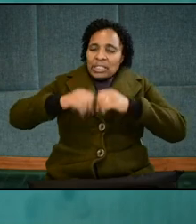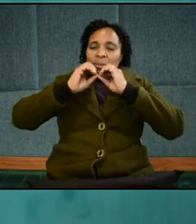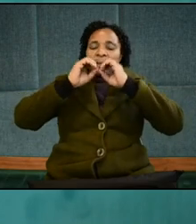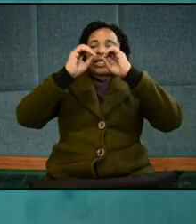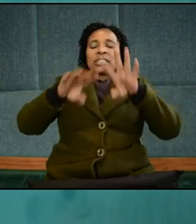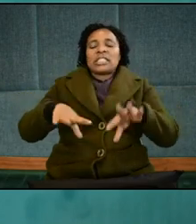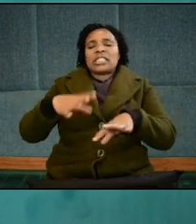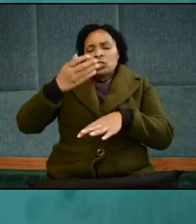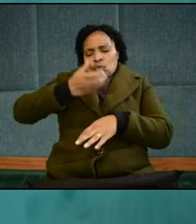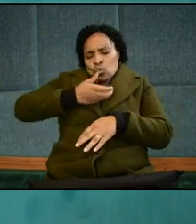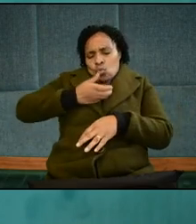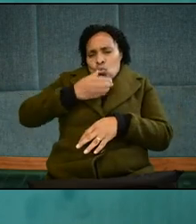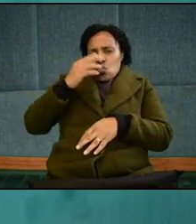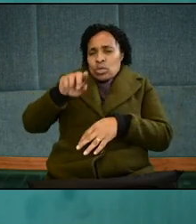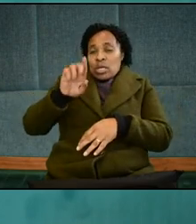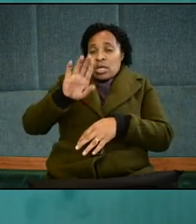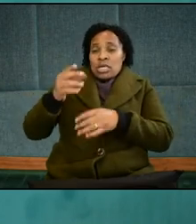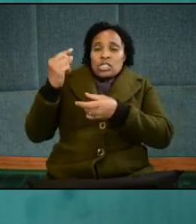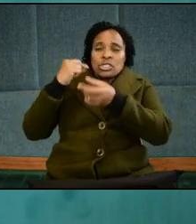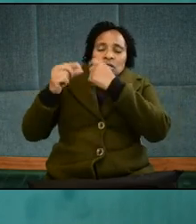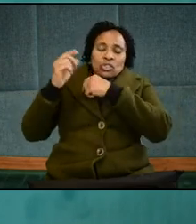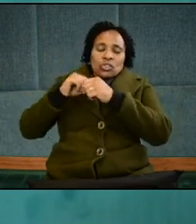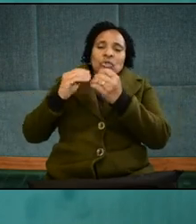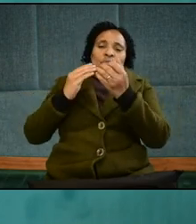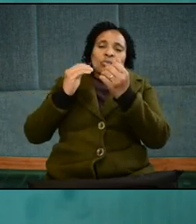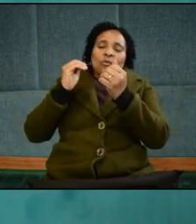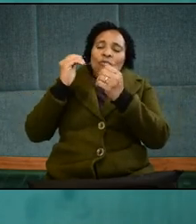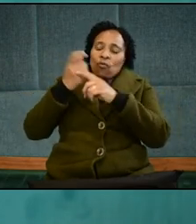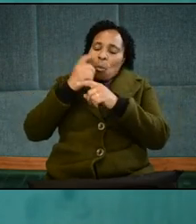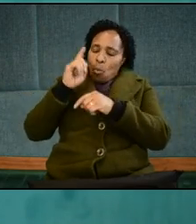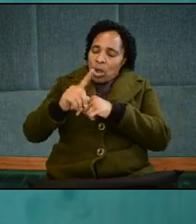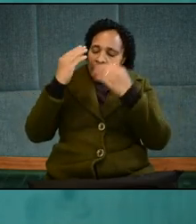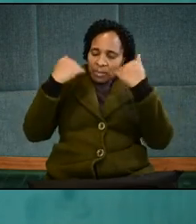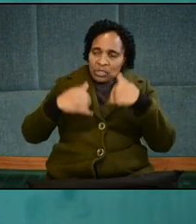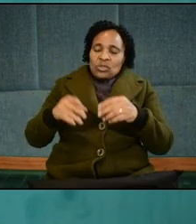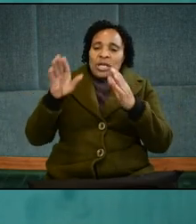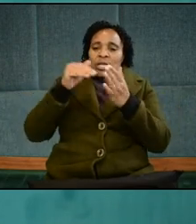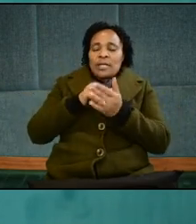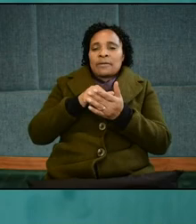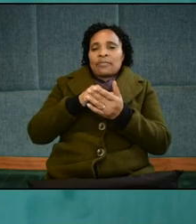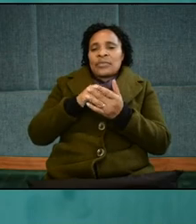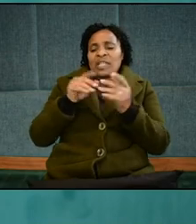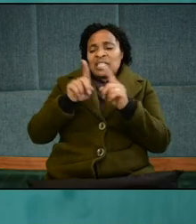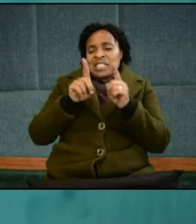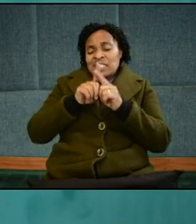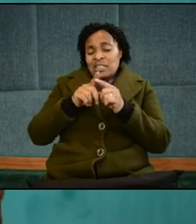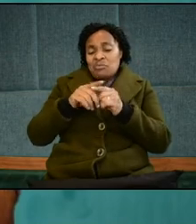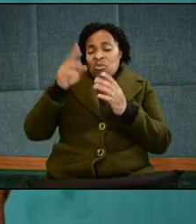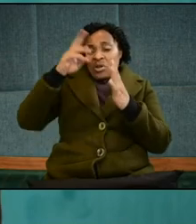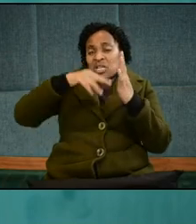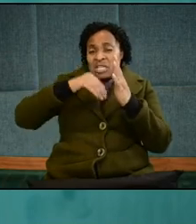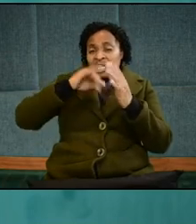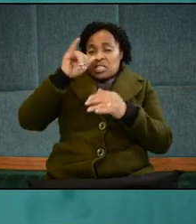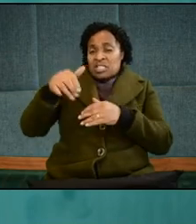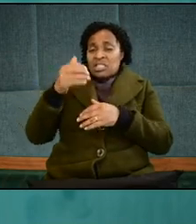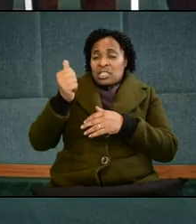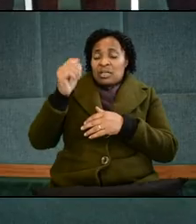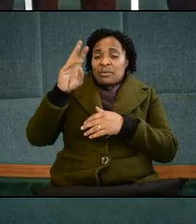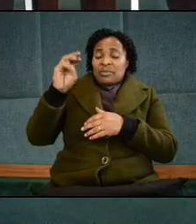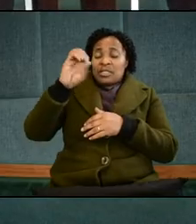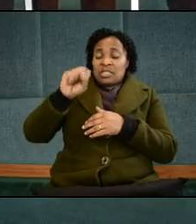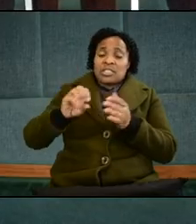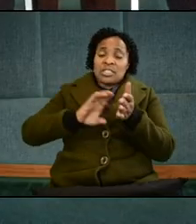whole generation through one person again, right? Now, still on that sin, Ashley, read for us James chapter 4, verse